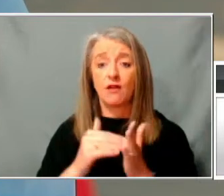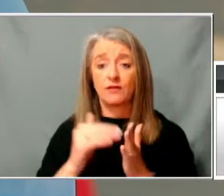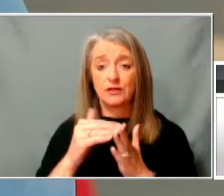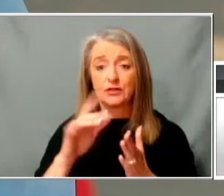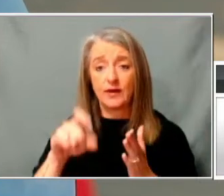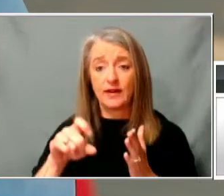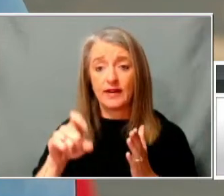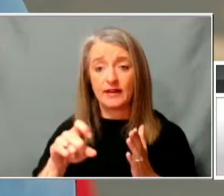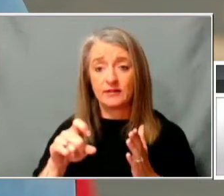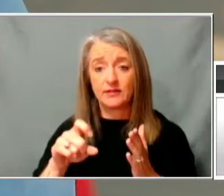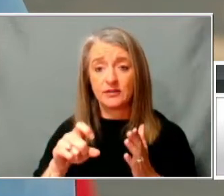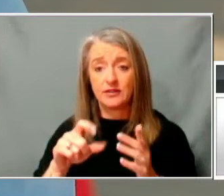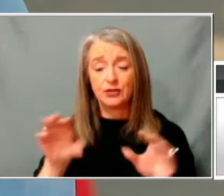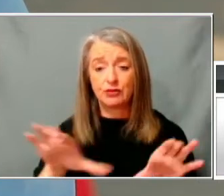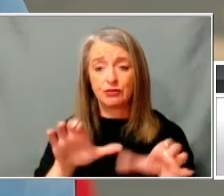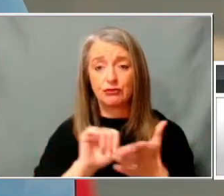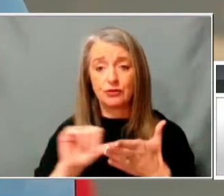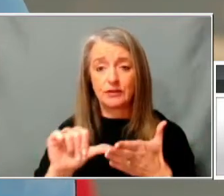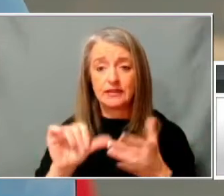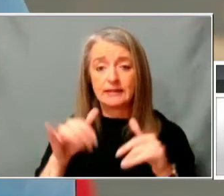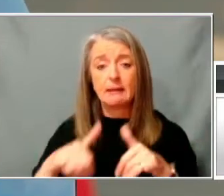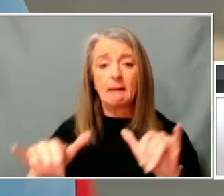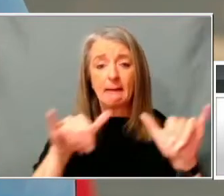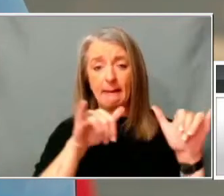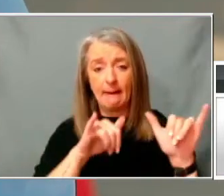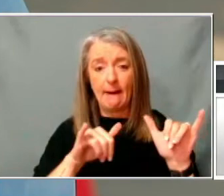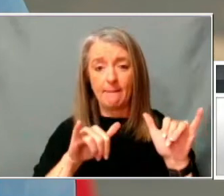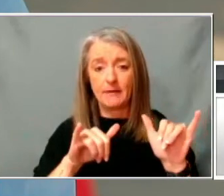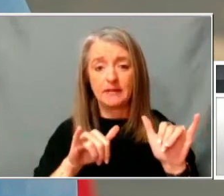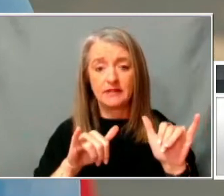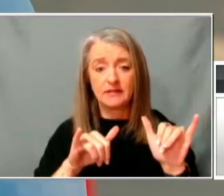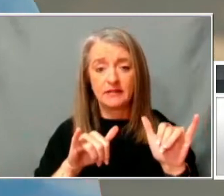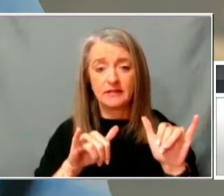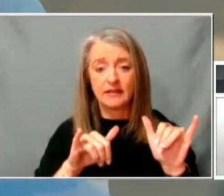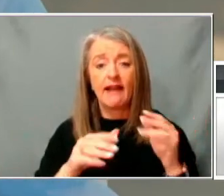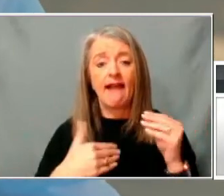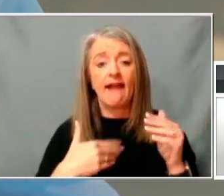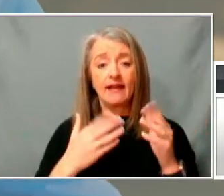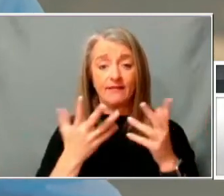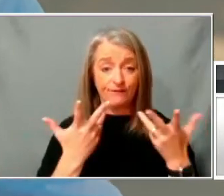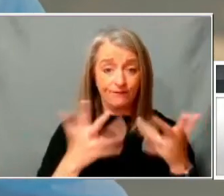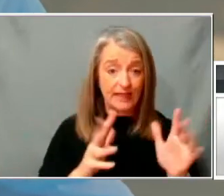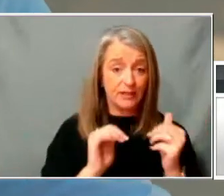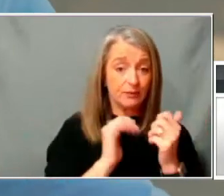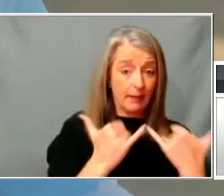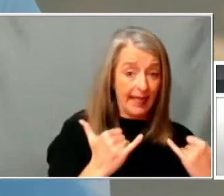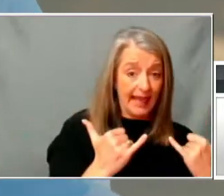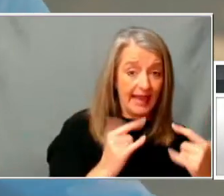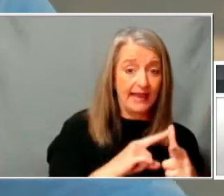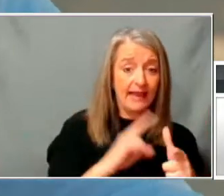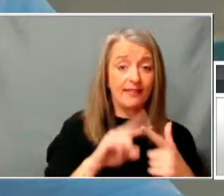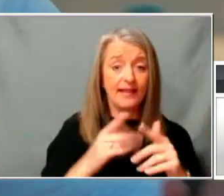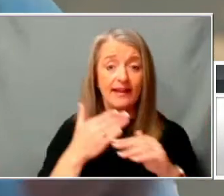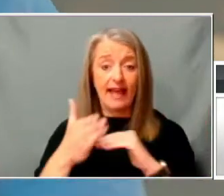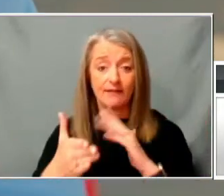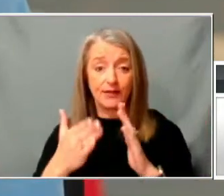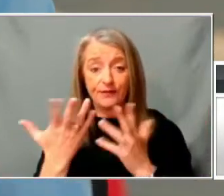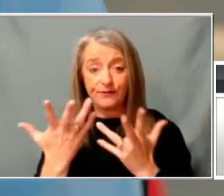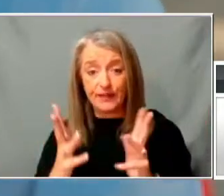ahead and do surgery. But it's not uncommon that they can complete a season and then have it fixed afterward. All right, Dr. Darsh, I'm going to ask you a